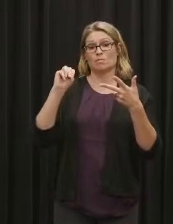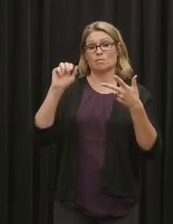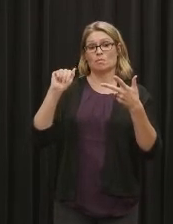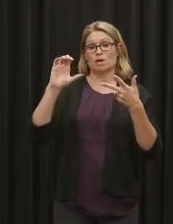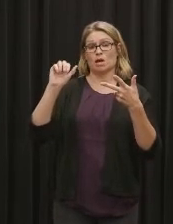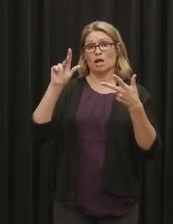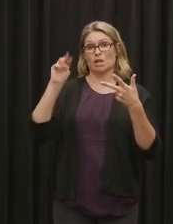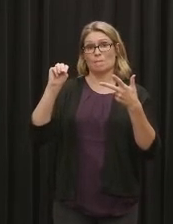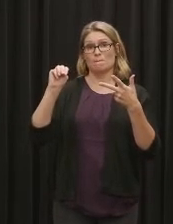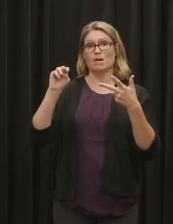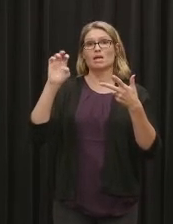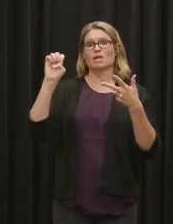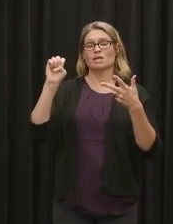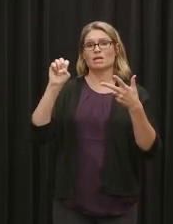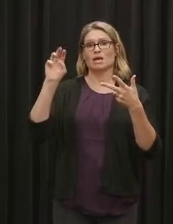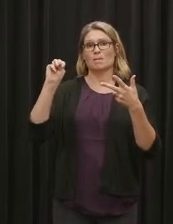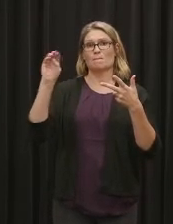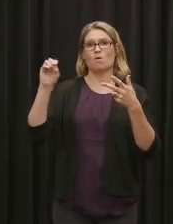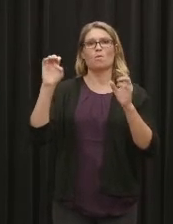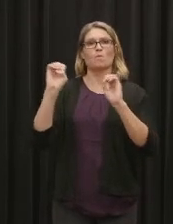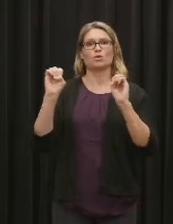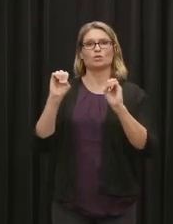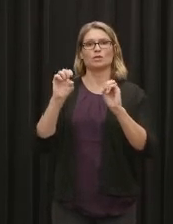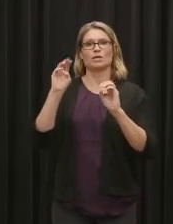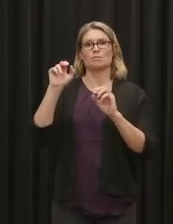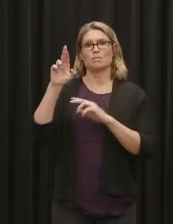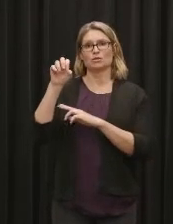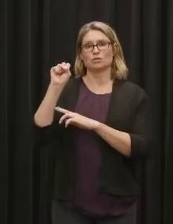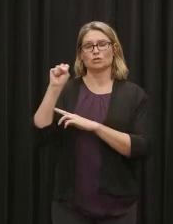Emergency Measures Organization.